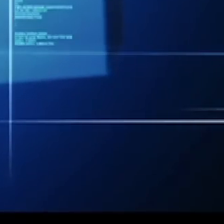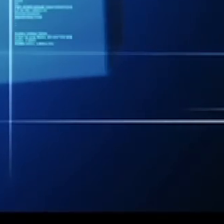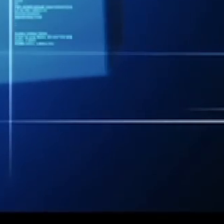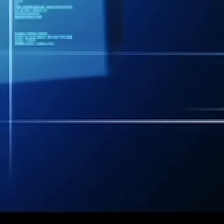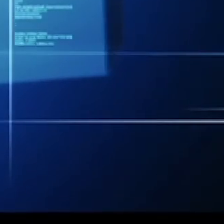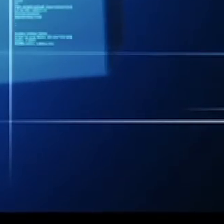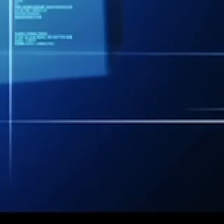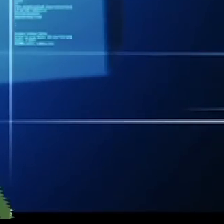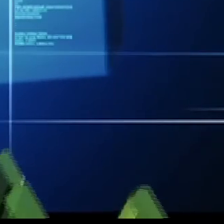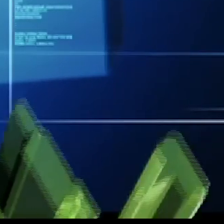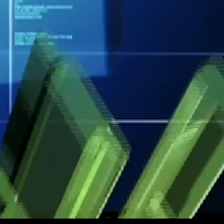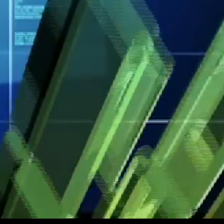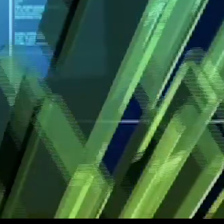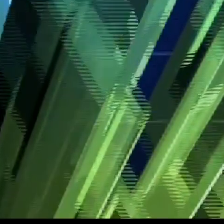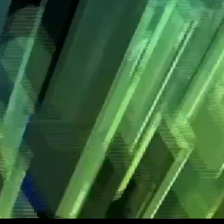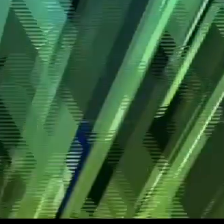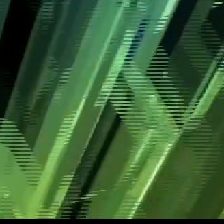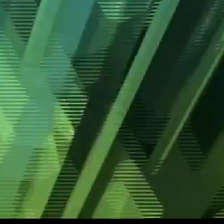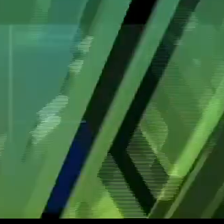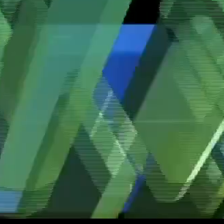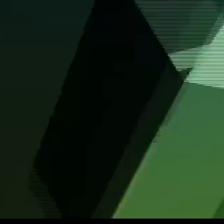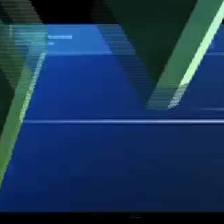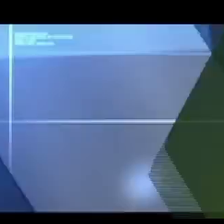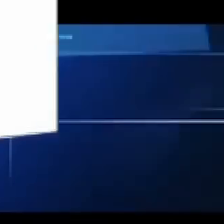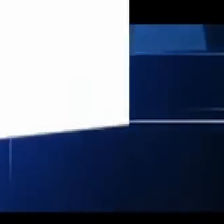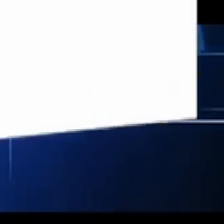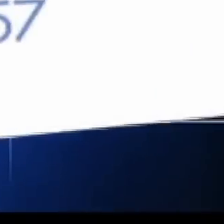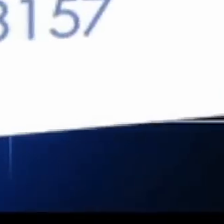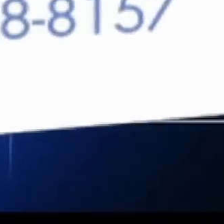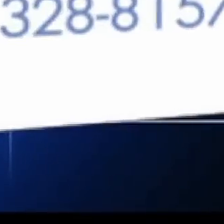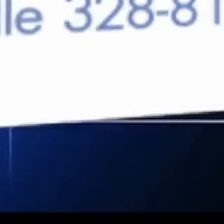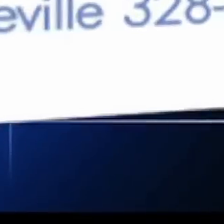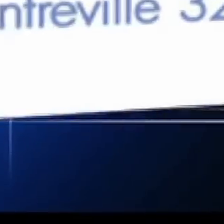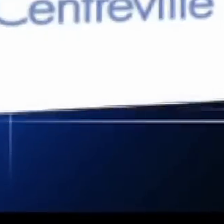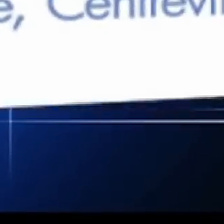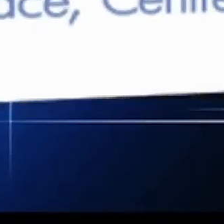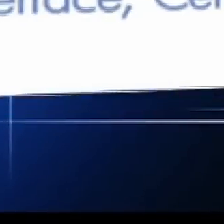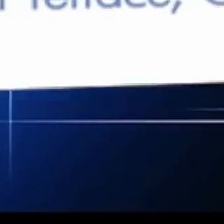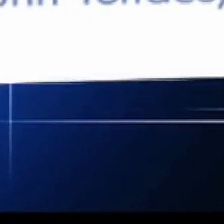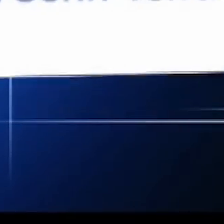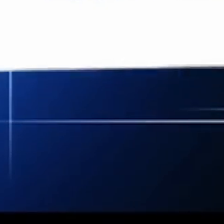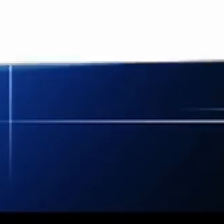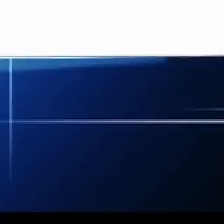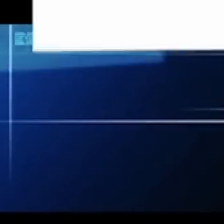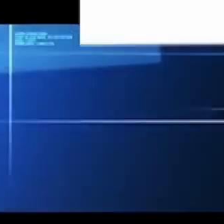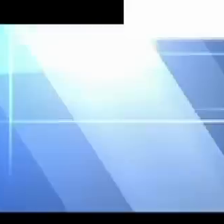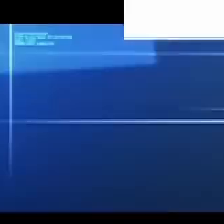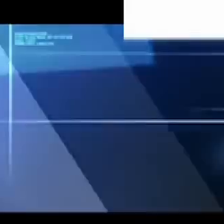This is ZNS Total Sports, brought to you by Fourth Terrace Diagnostic Center.